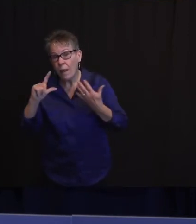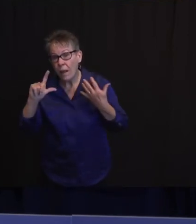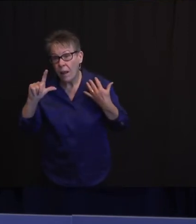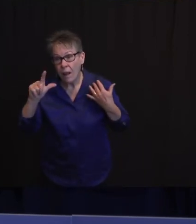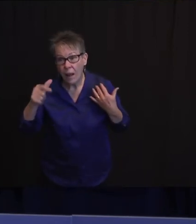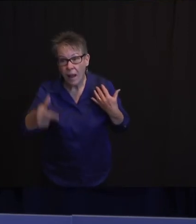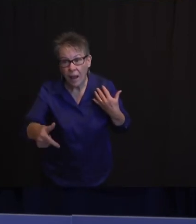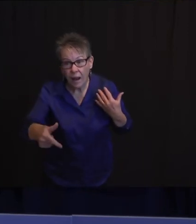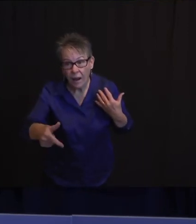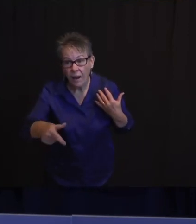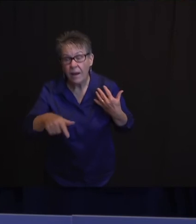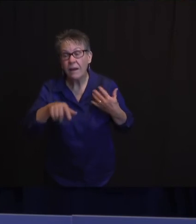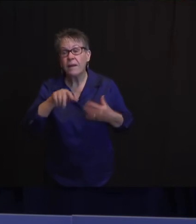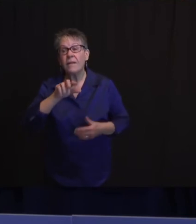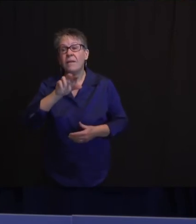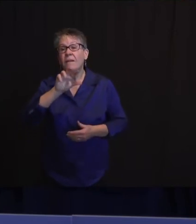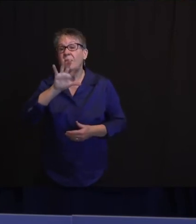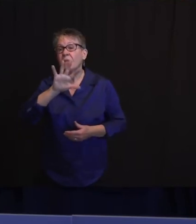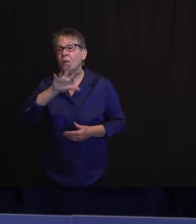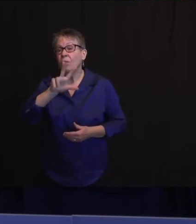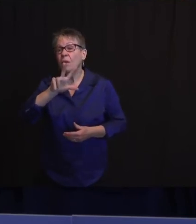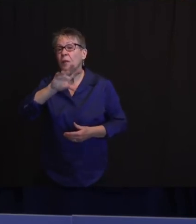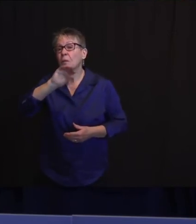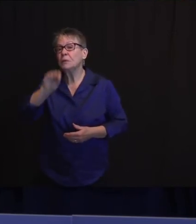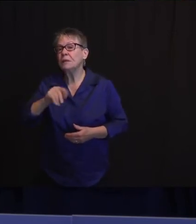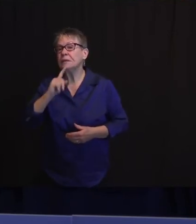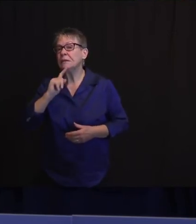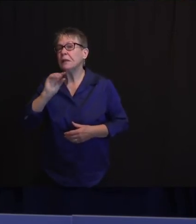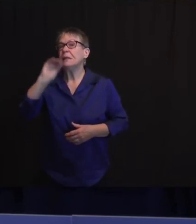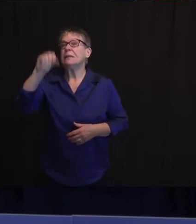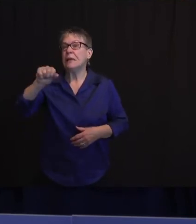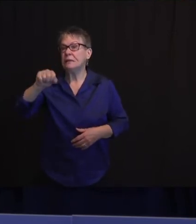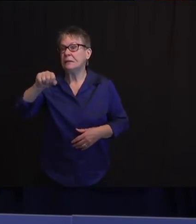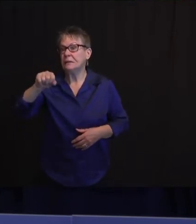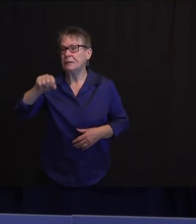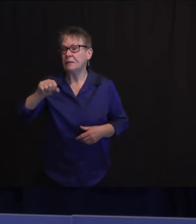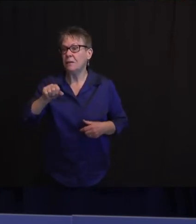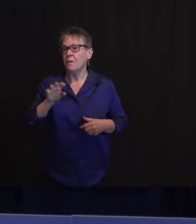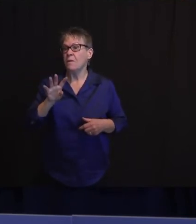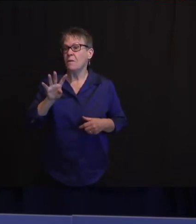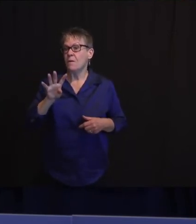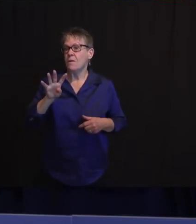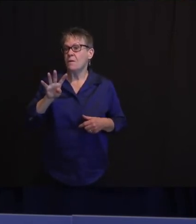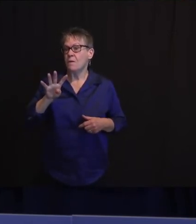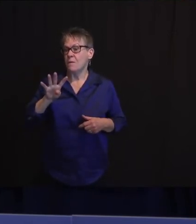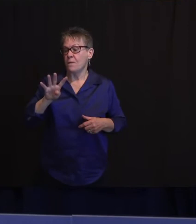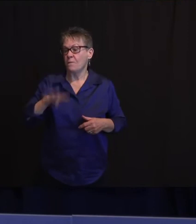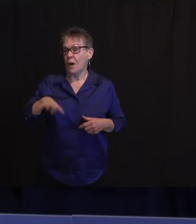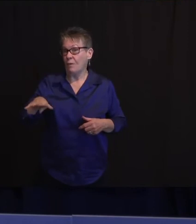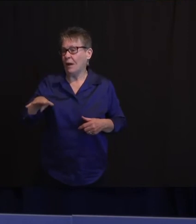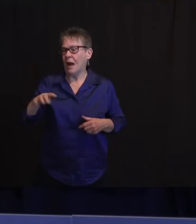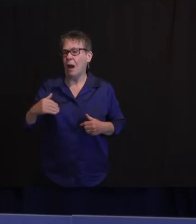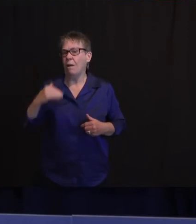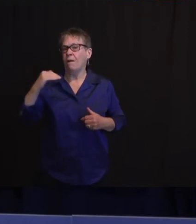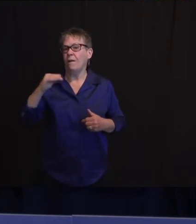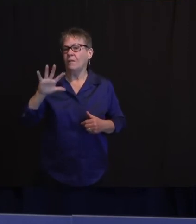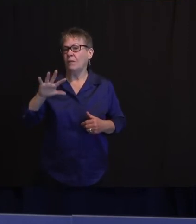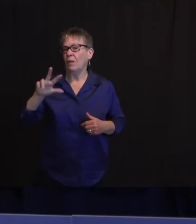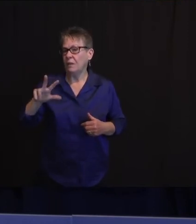53% said they would definitely get the vaccine. So it went from 44% up to 53%. 23% unsure, so that